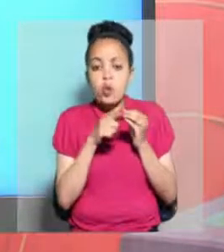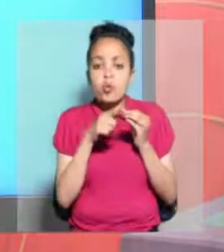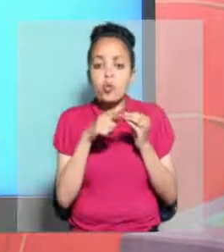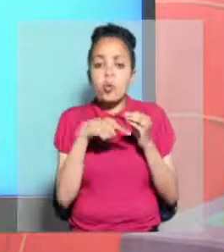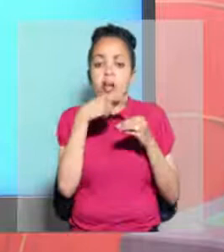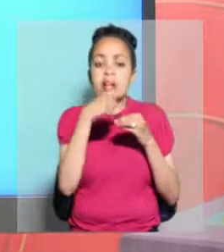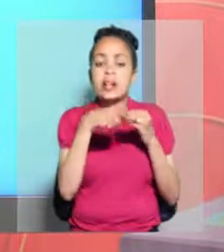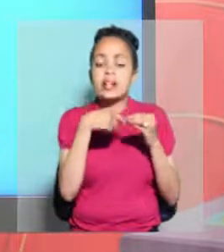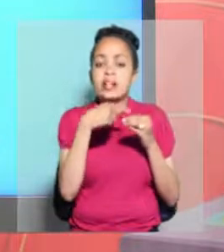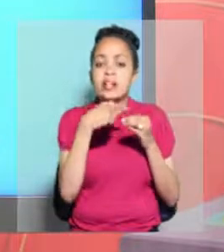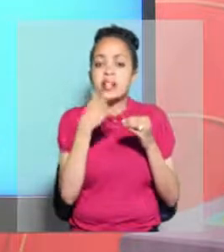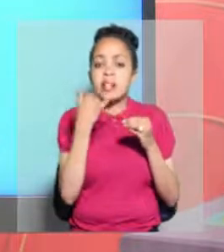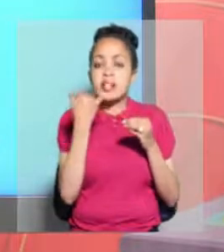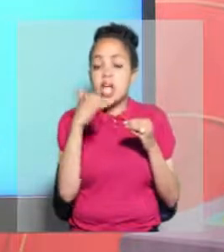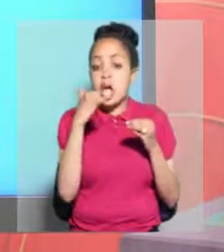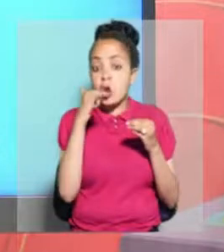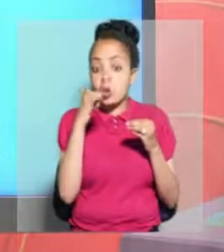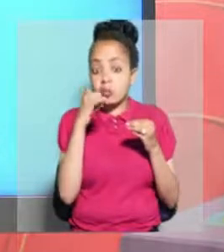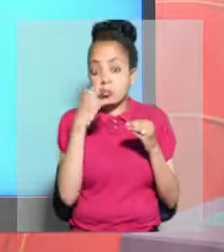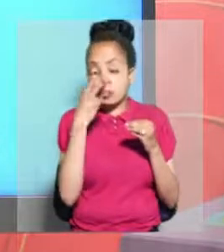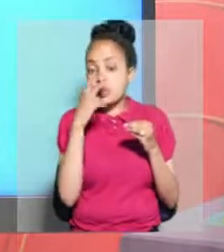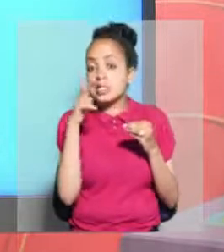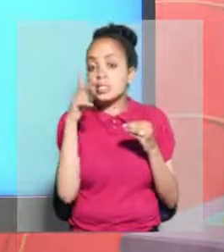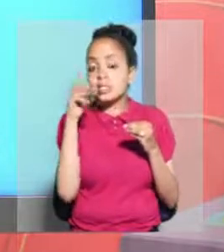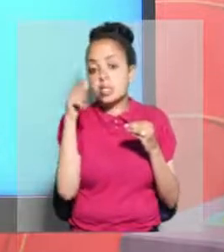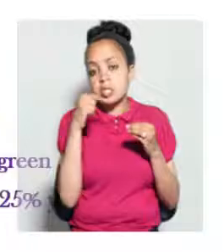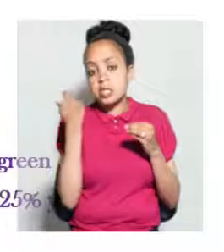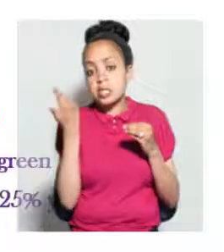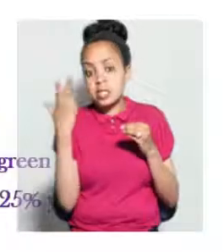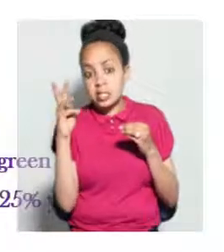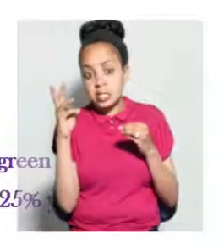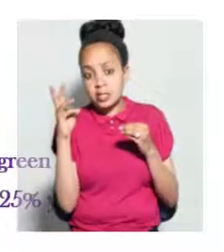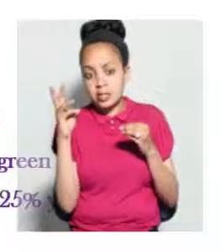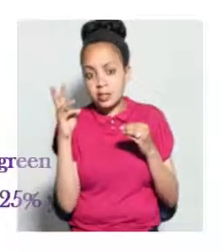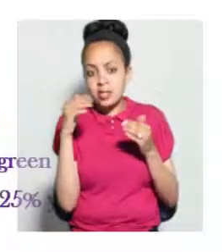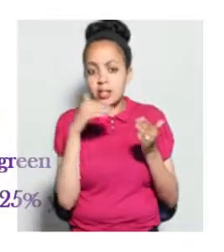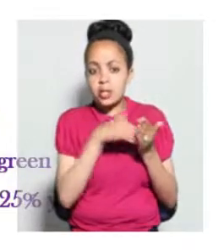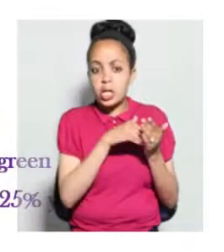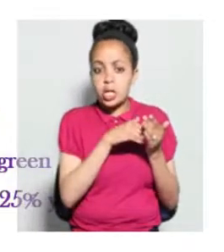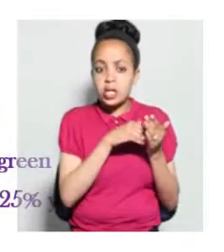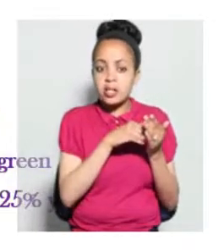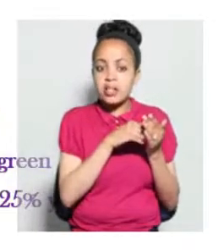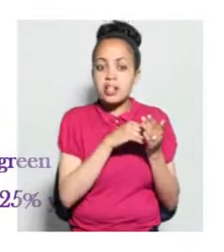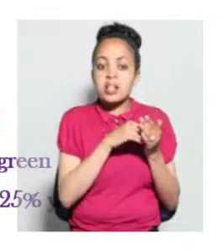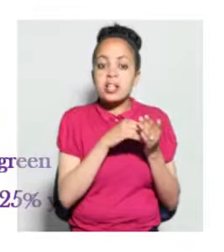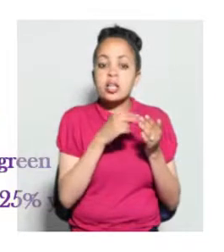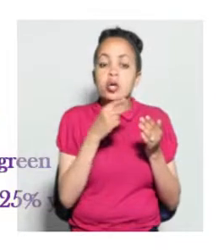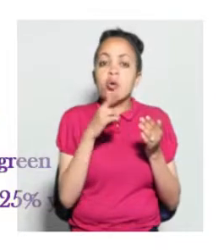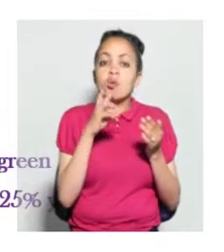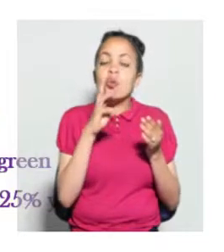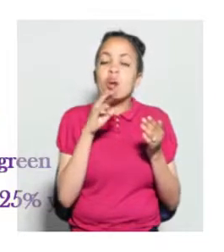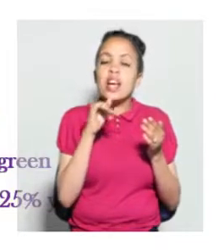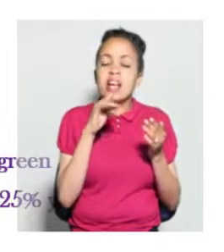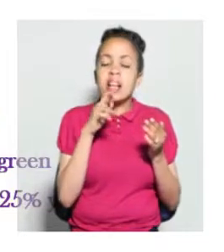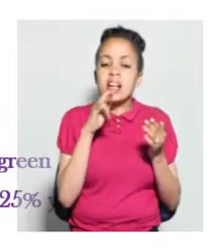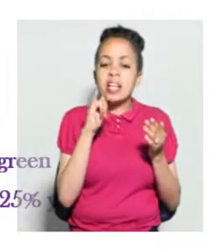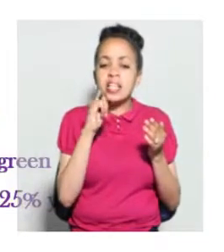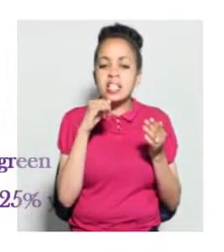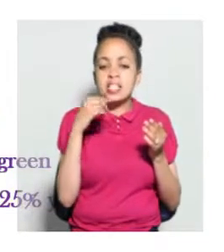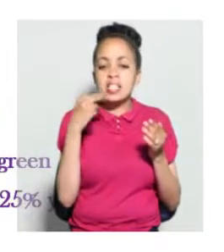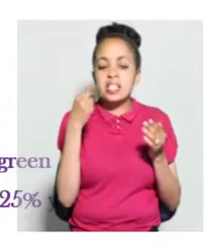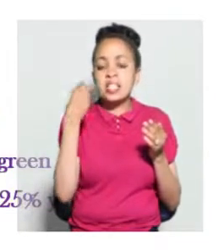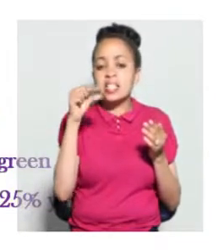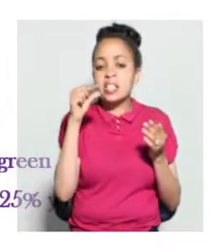yellow, about 316. Which we call the recessive one, which we call wrinkled green, can be obtained